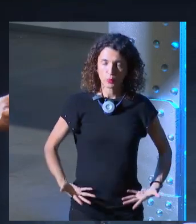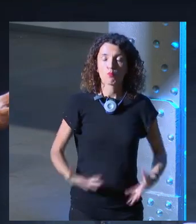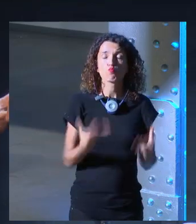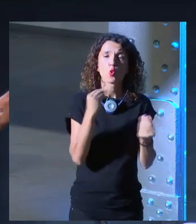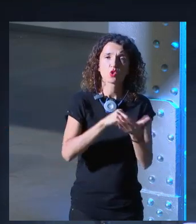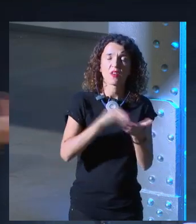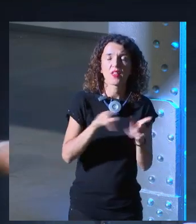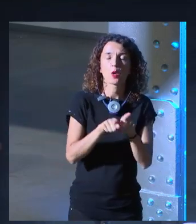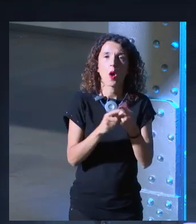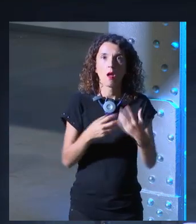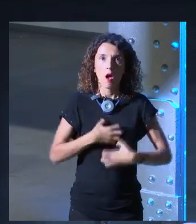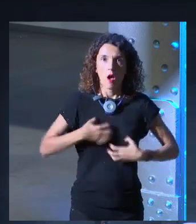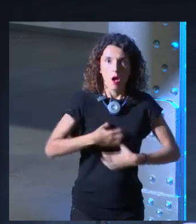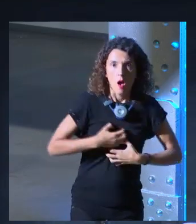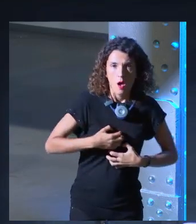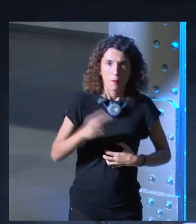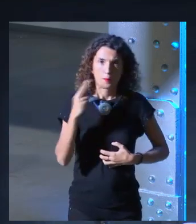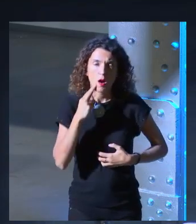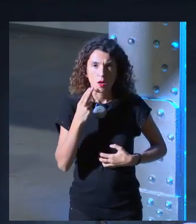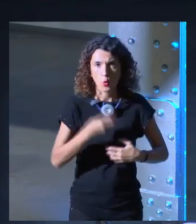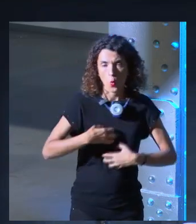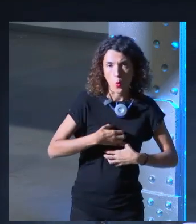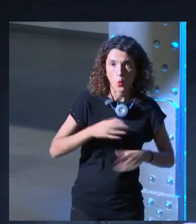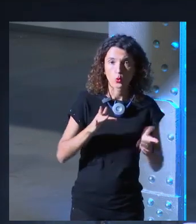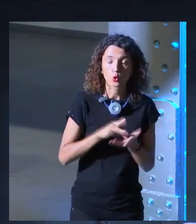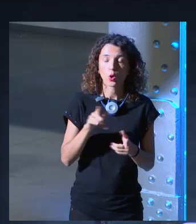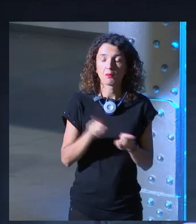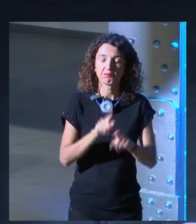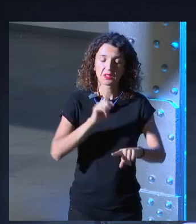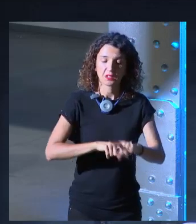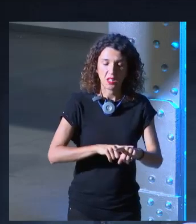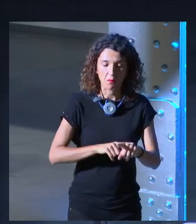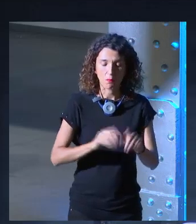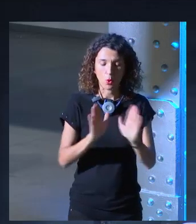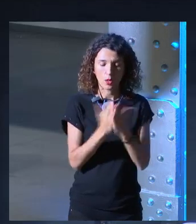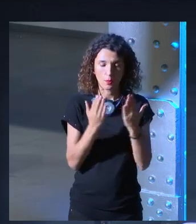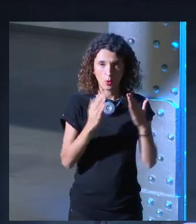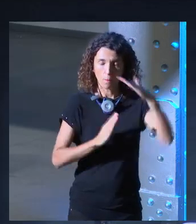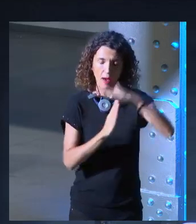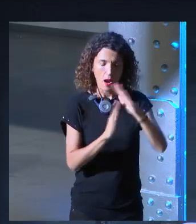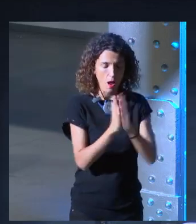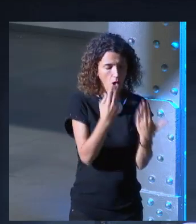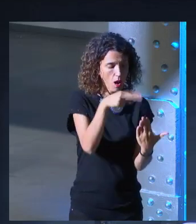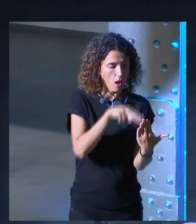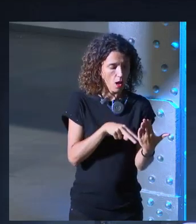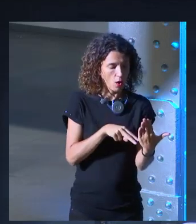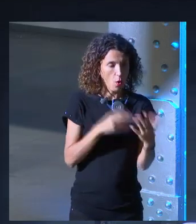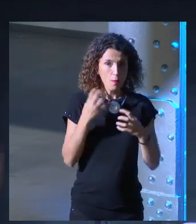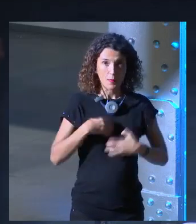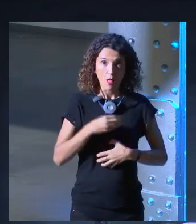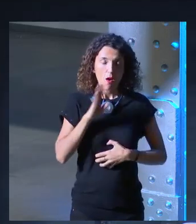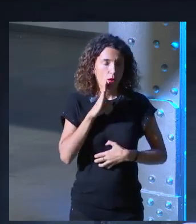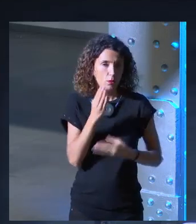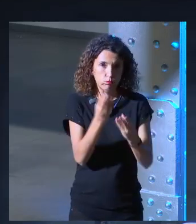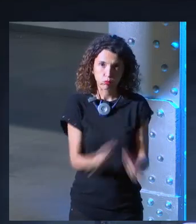panic. And when you take time to read a book, you're not in a panic anymore. When you go and stand and look at that one picture in the gallery, not